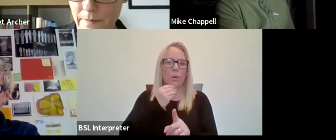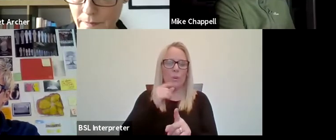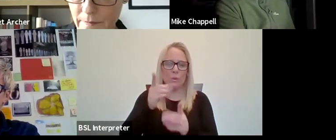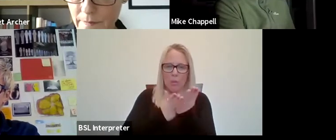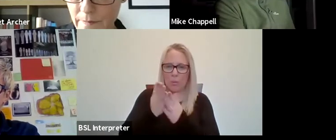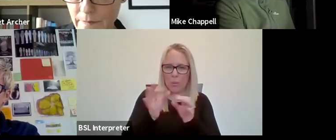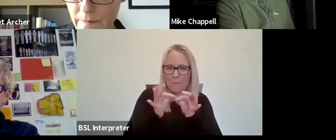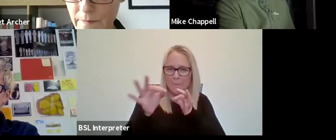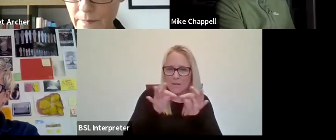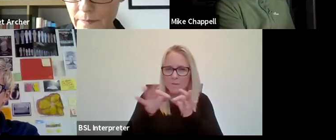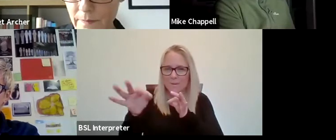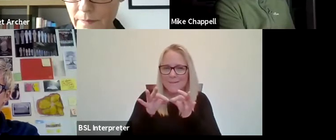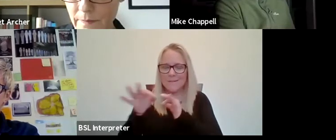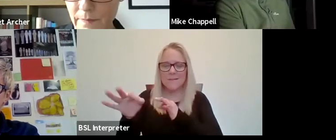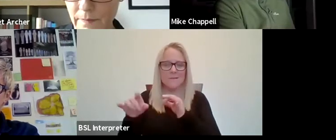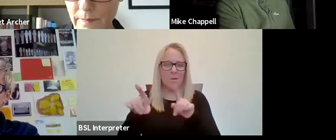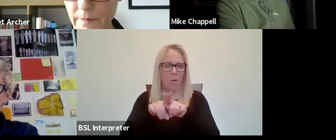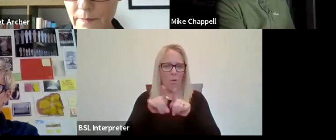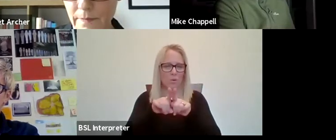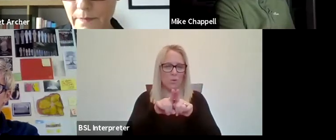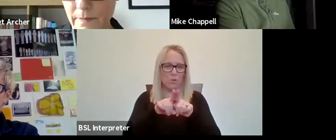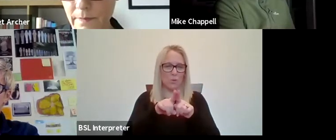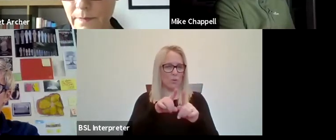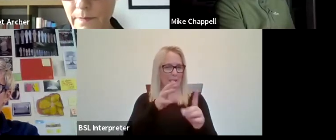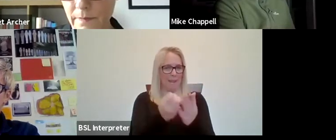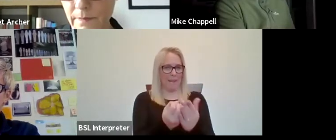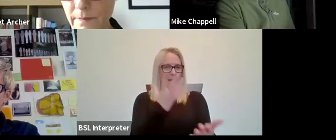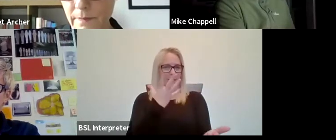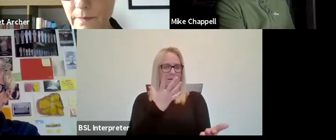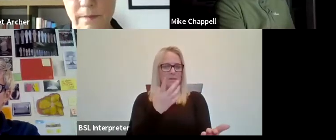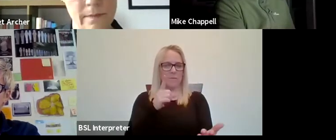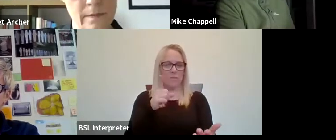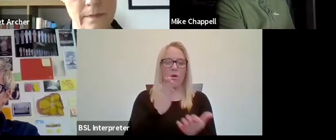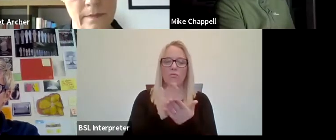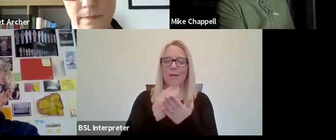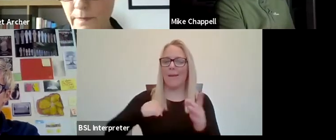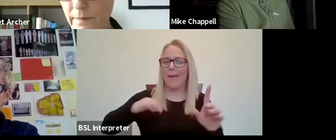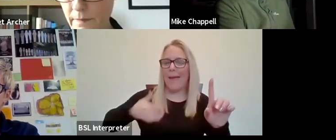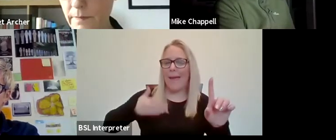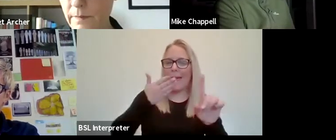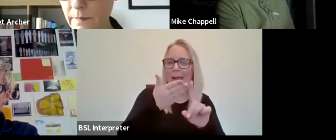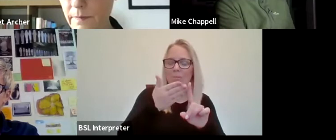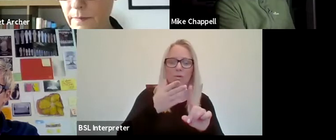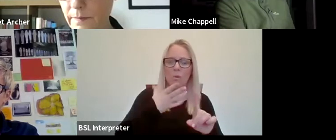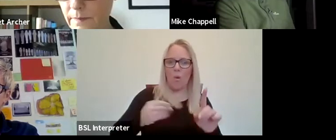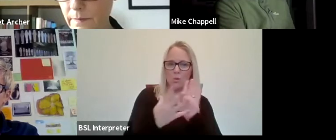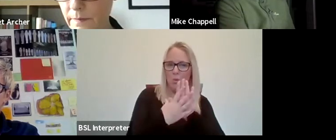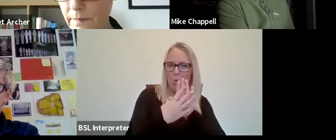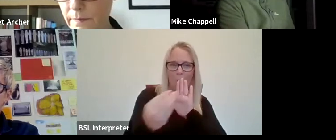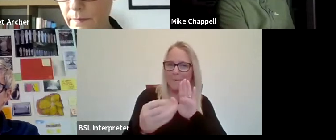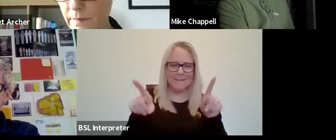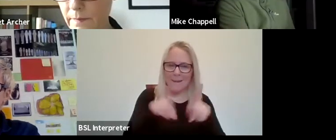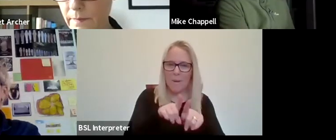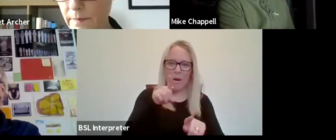measurements. But for me, it was more not to reproduce the data, but to